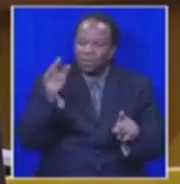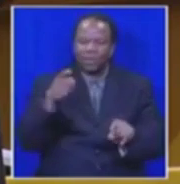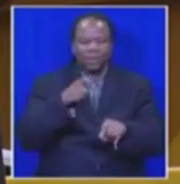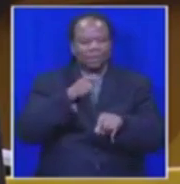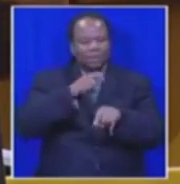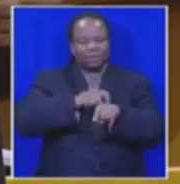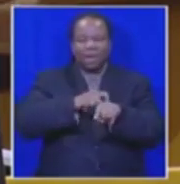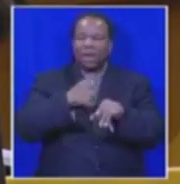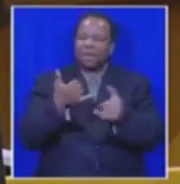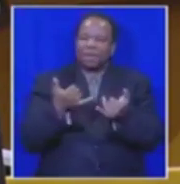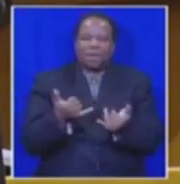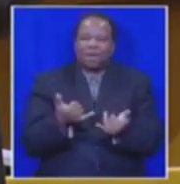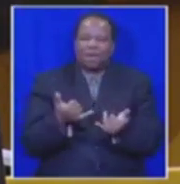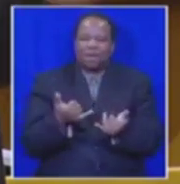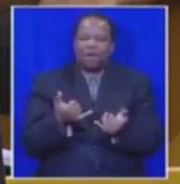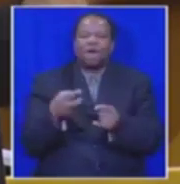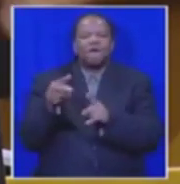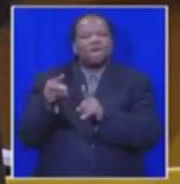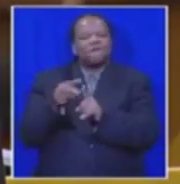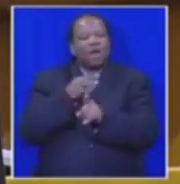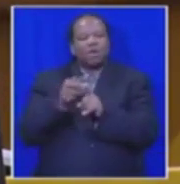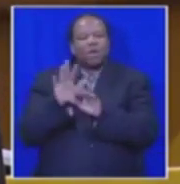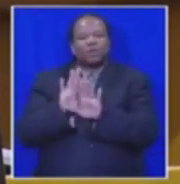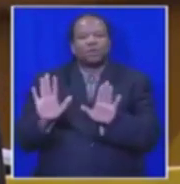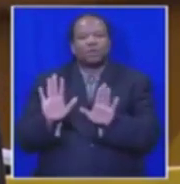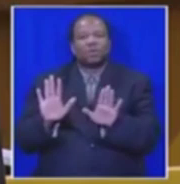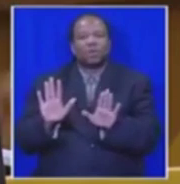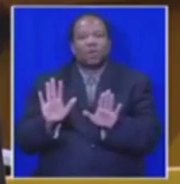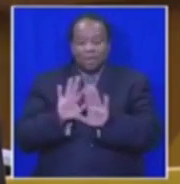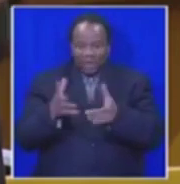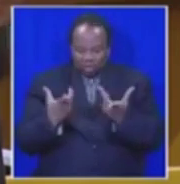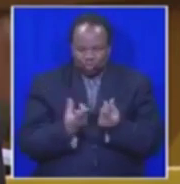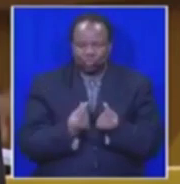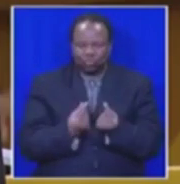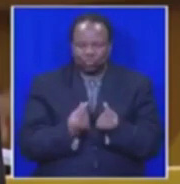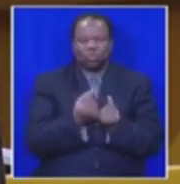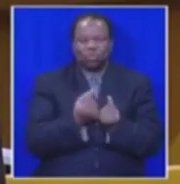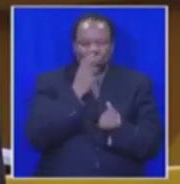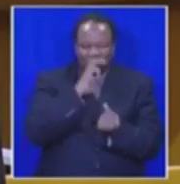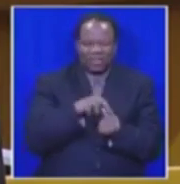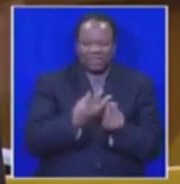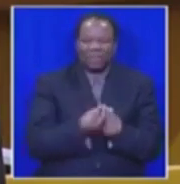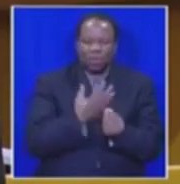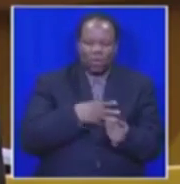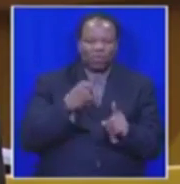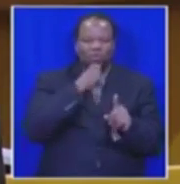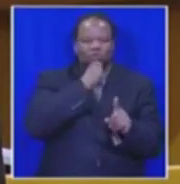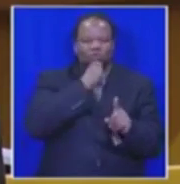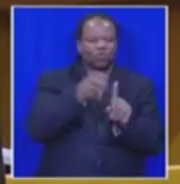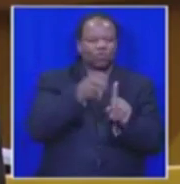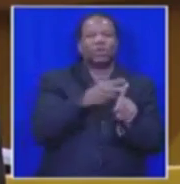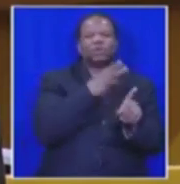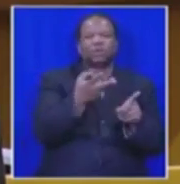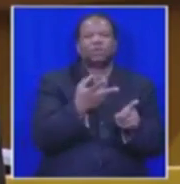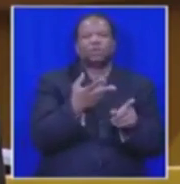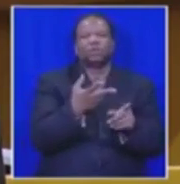they see something, they take it up through violence. At times, the violence that is not acceptable